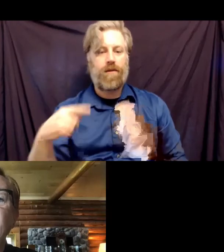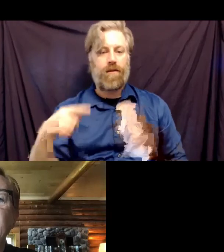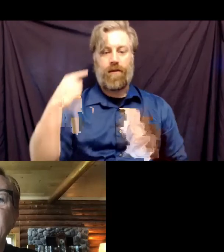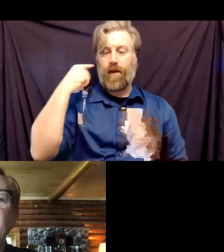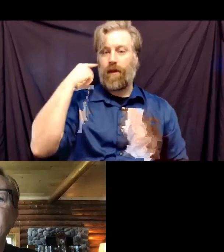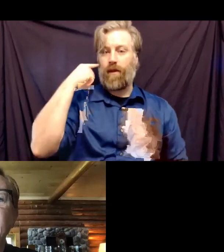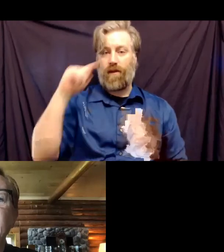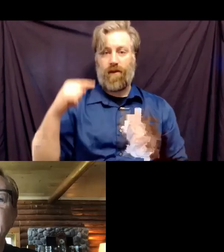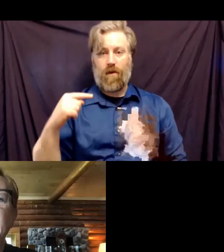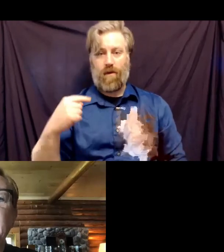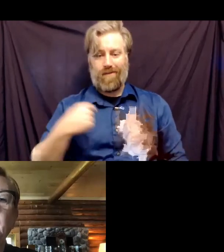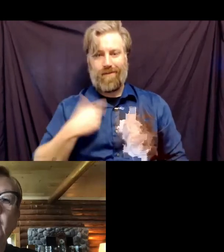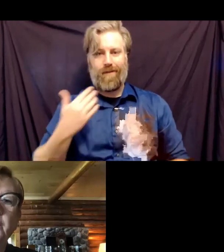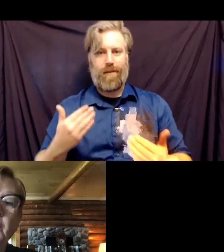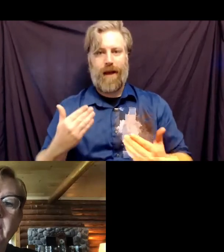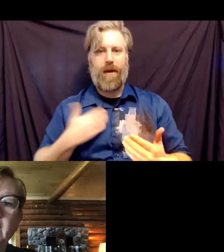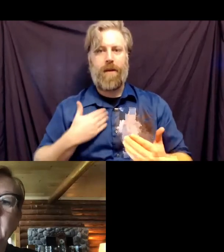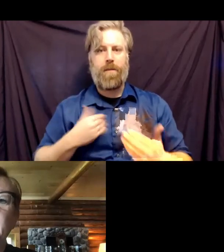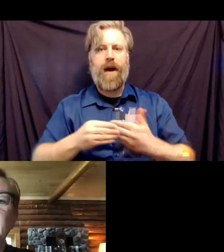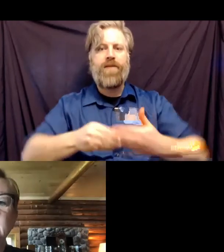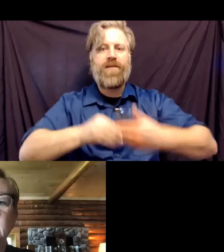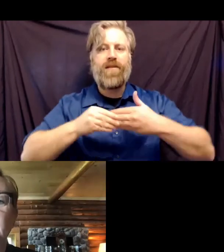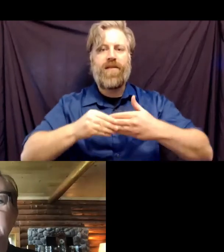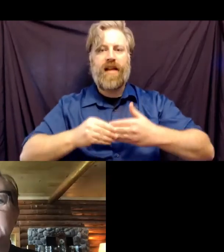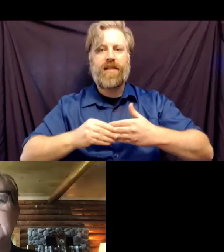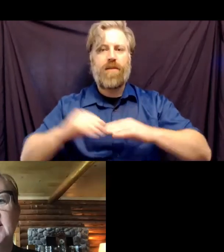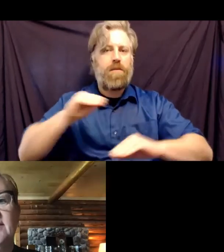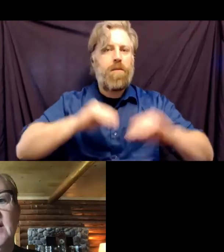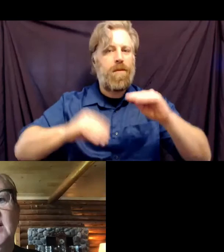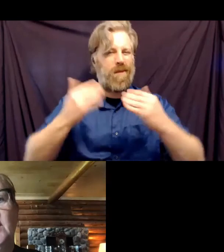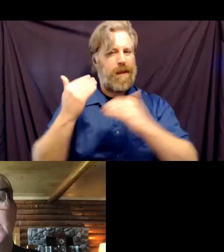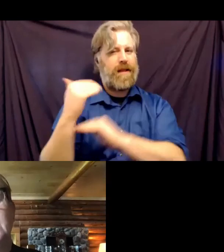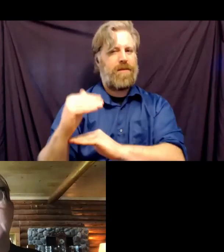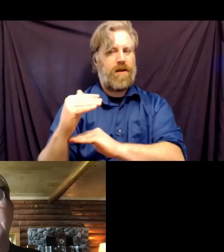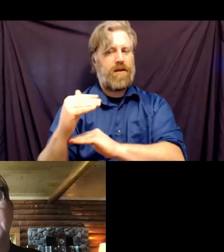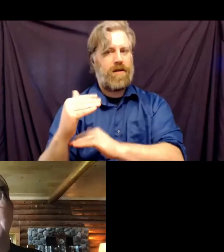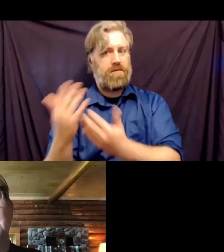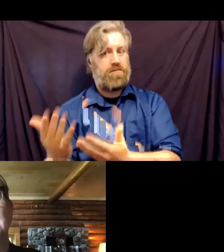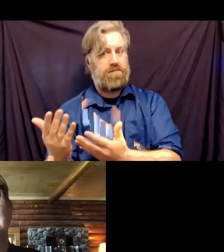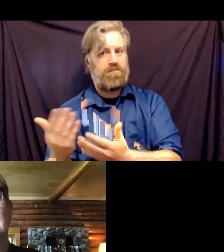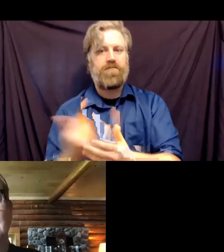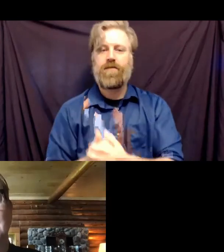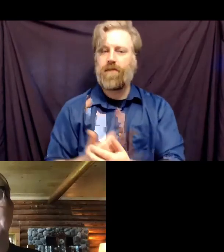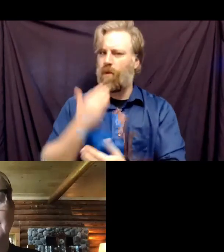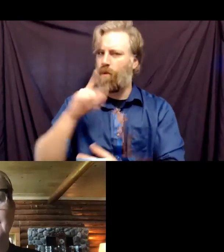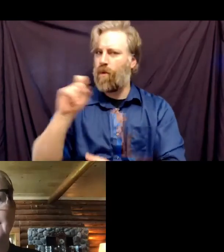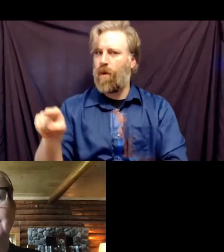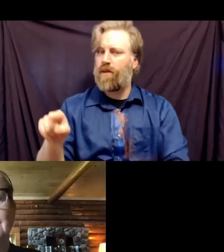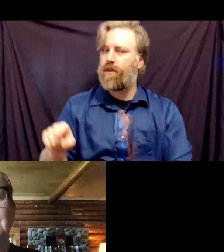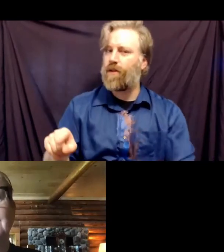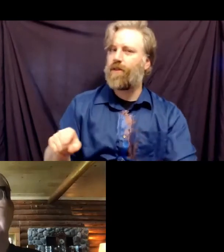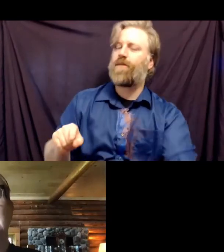have limited flexibility and or mobility?" Excellent question, Steve. Thank you. Oh, I'm glad you asked that question